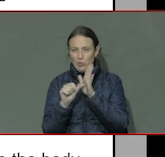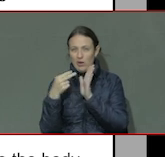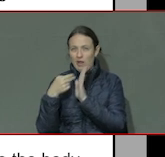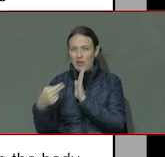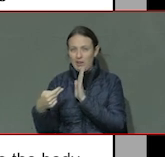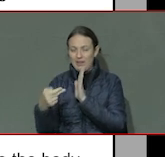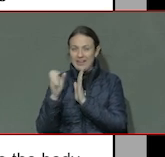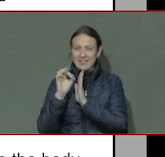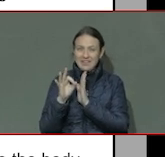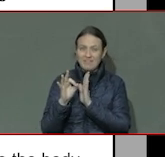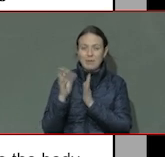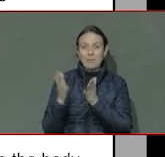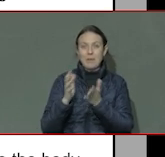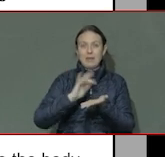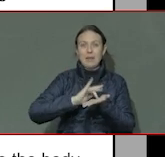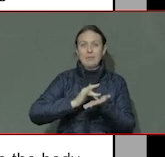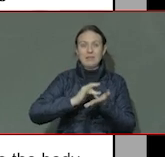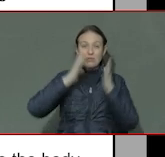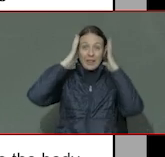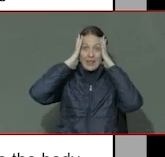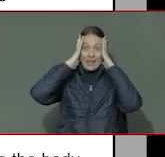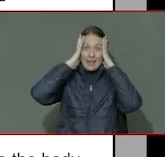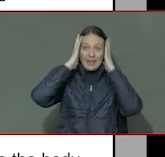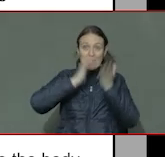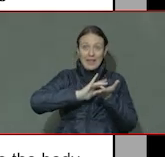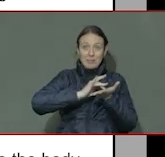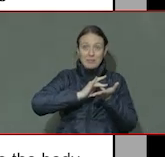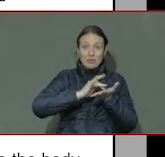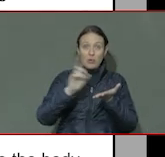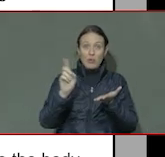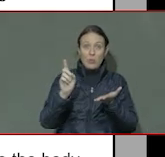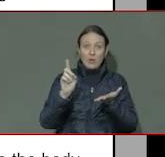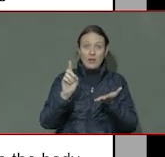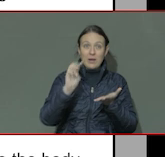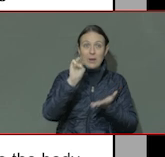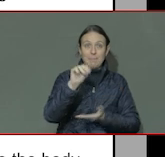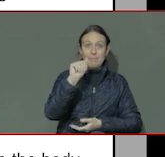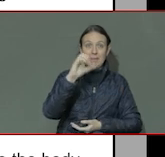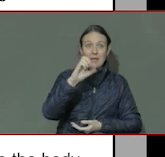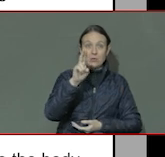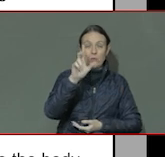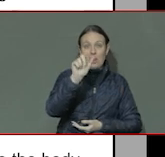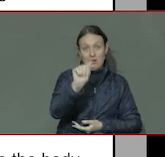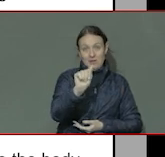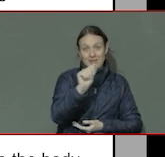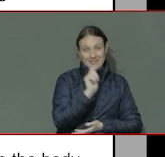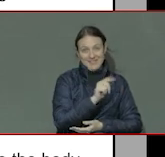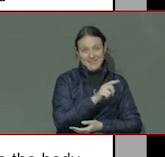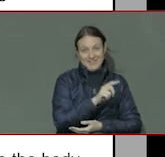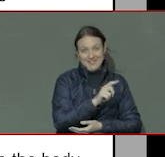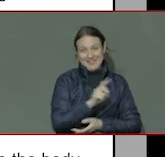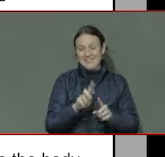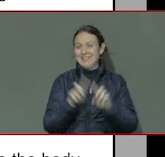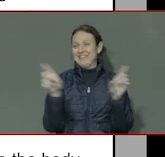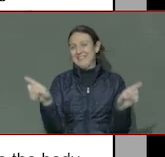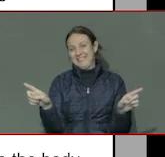is about the position of your head, it is about the macula. Grade 12, if you are going to write